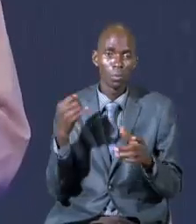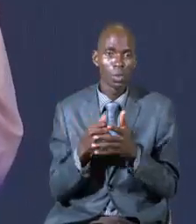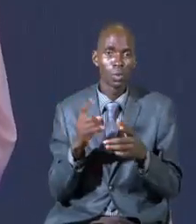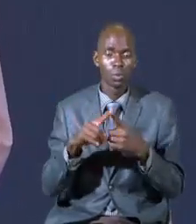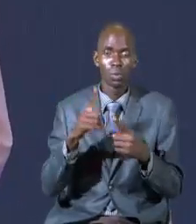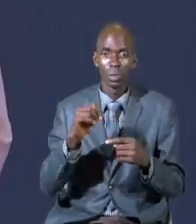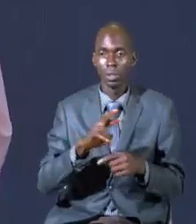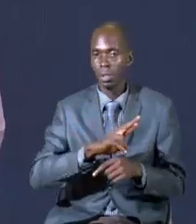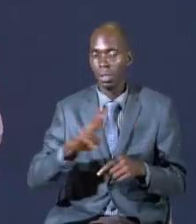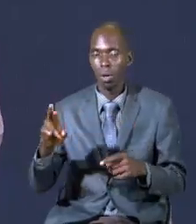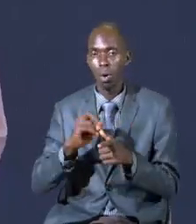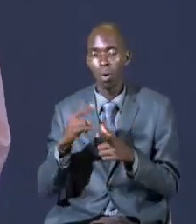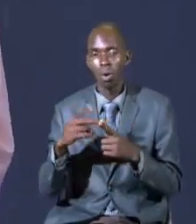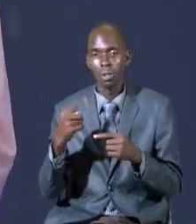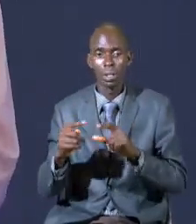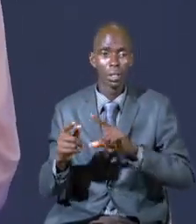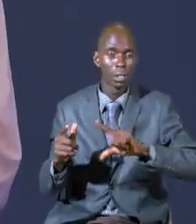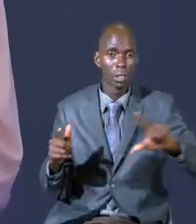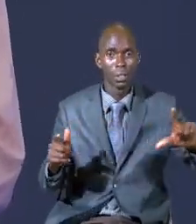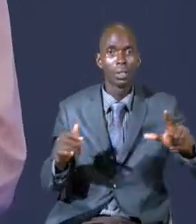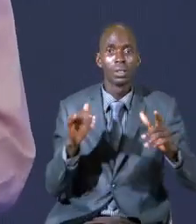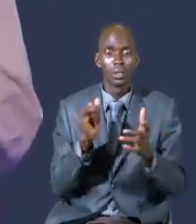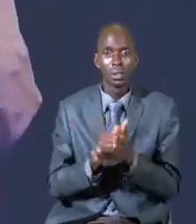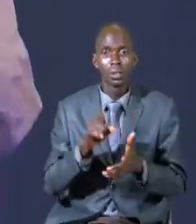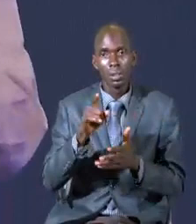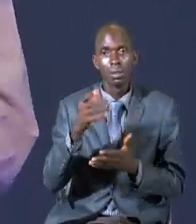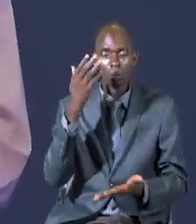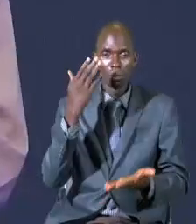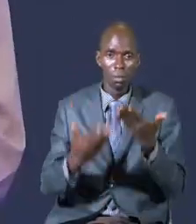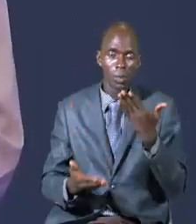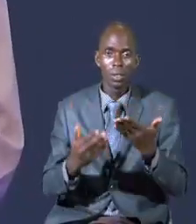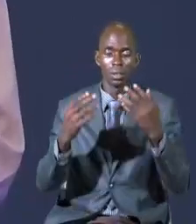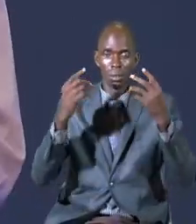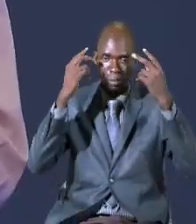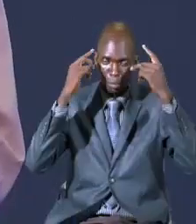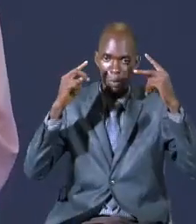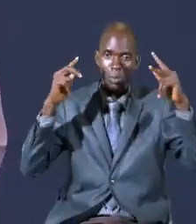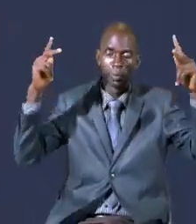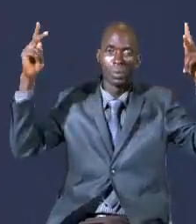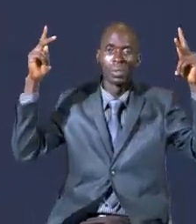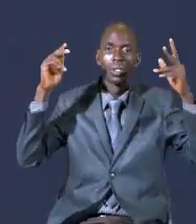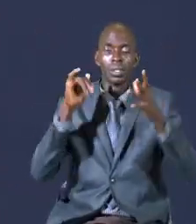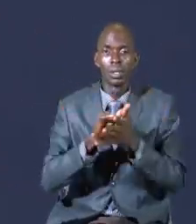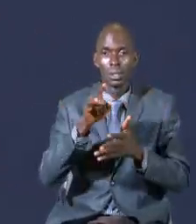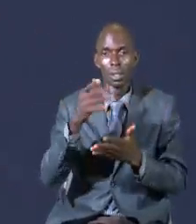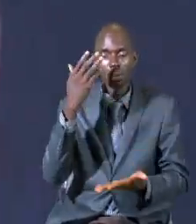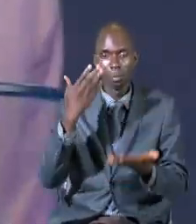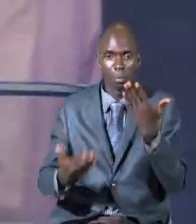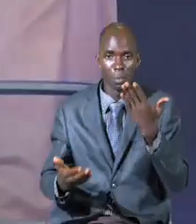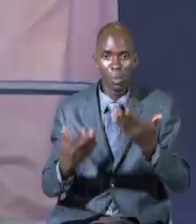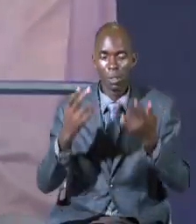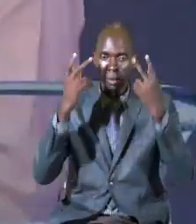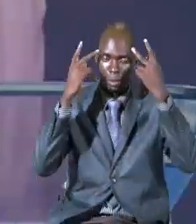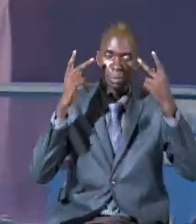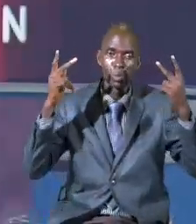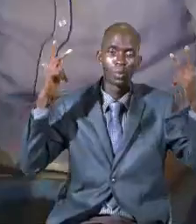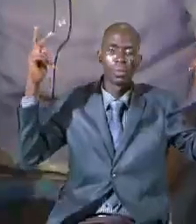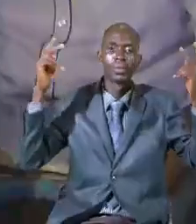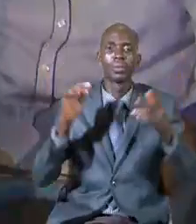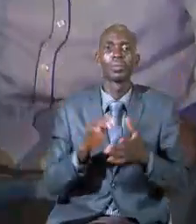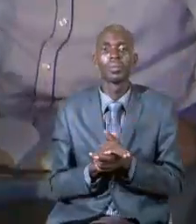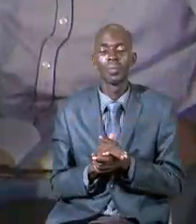thou mayest prosper. That thou mayest prosper. You will